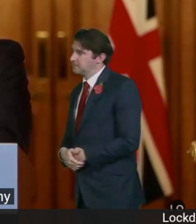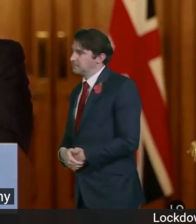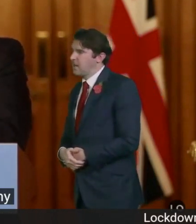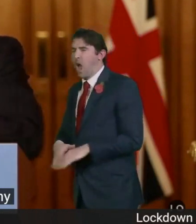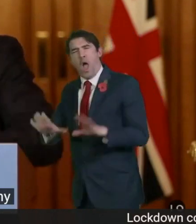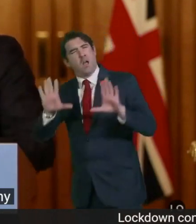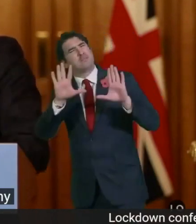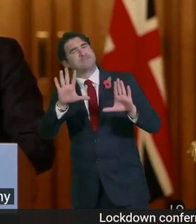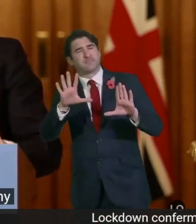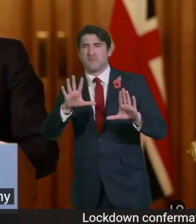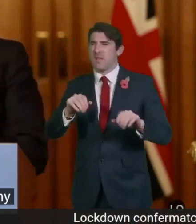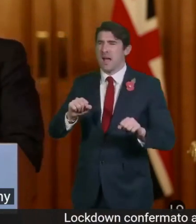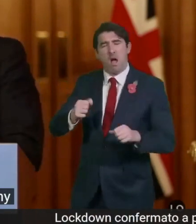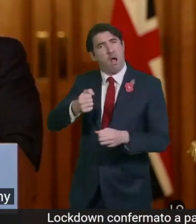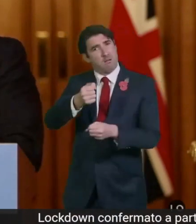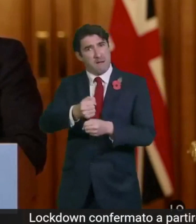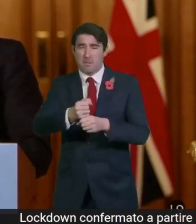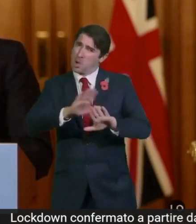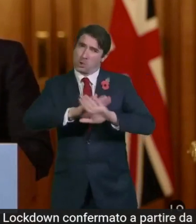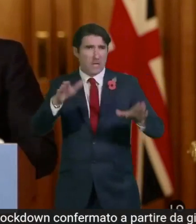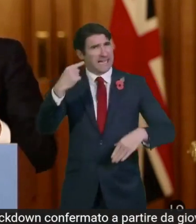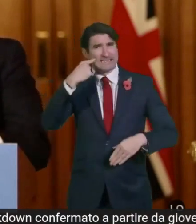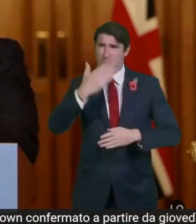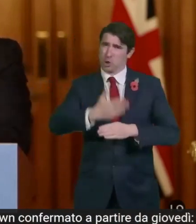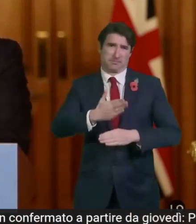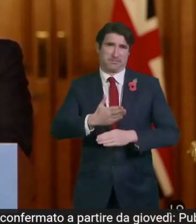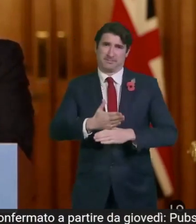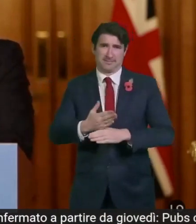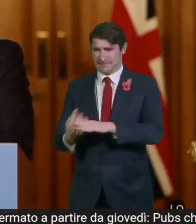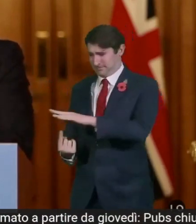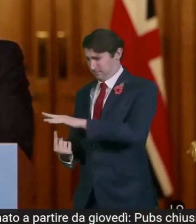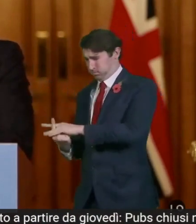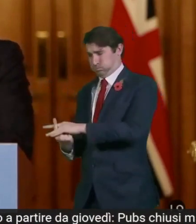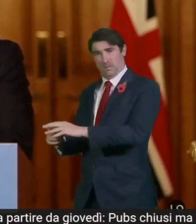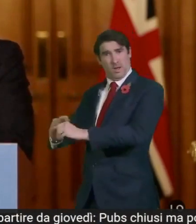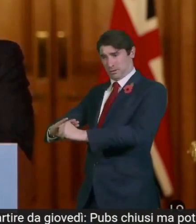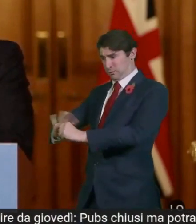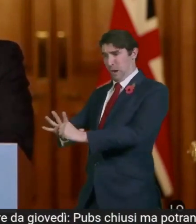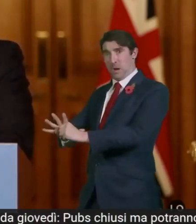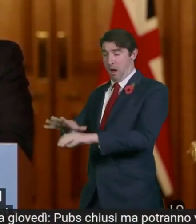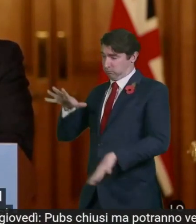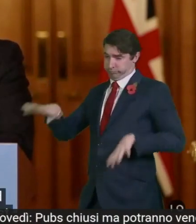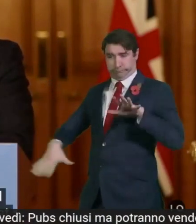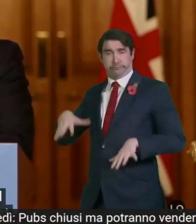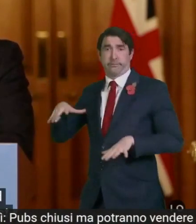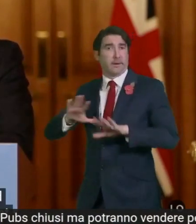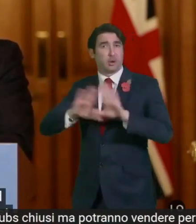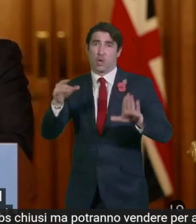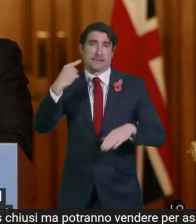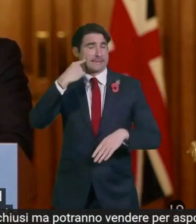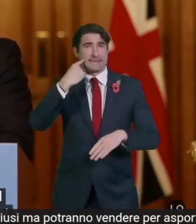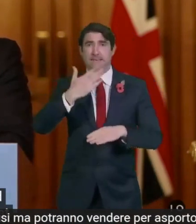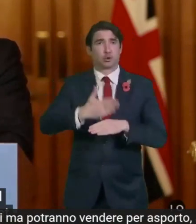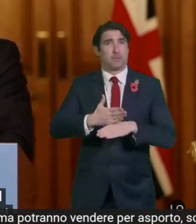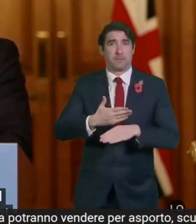between lives and livelihoods, and obviously lives must come first, but we have to